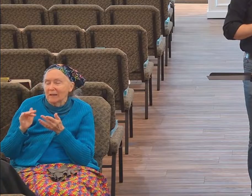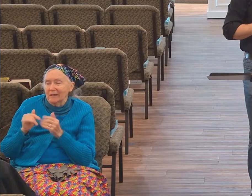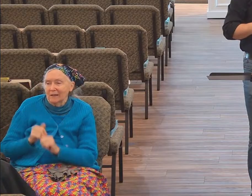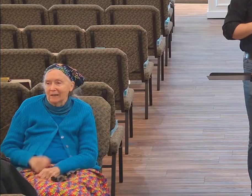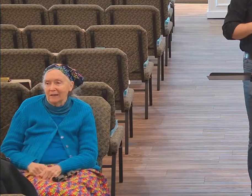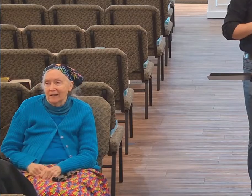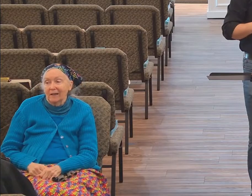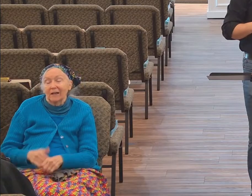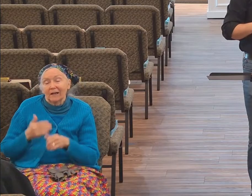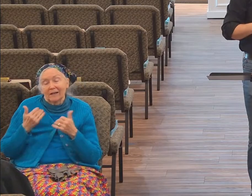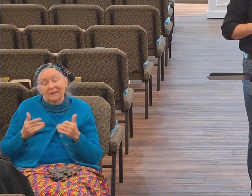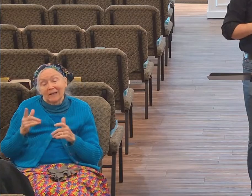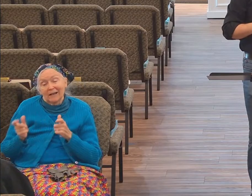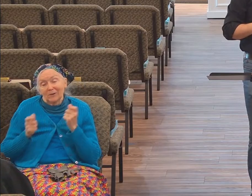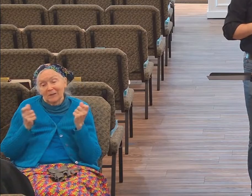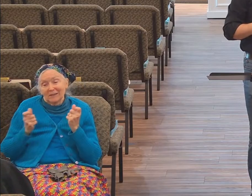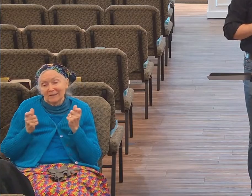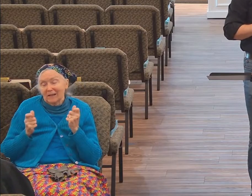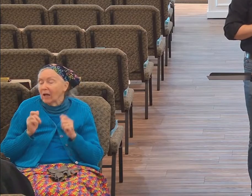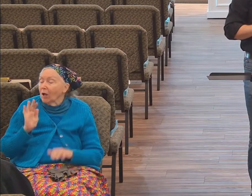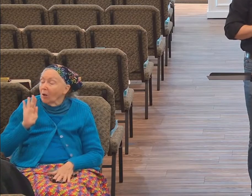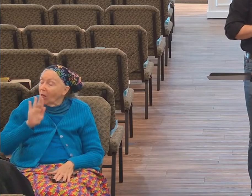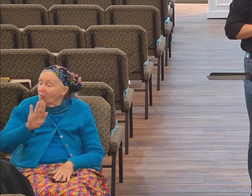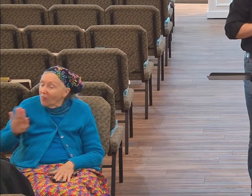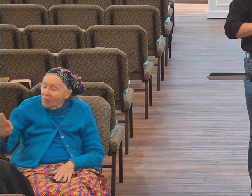And now he celebrates their response. I love this.